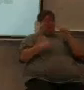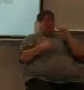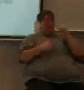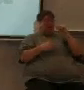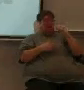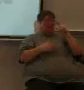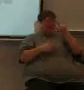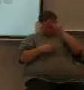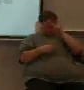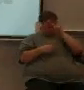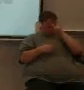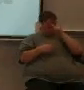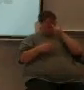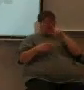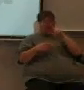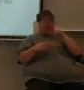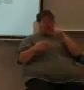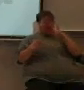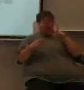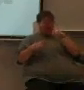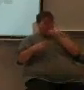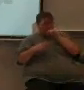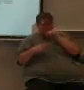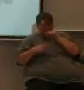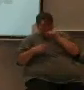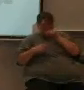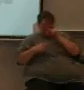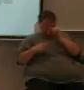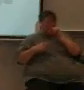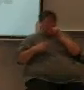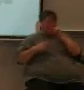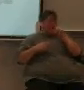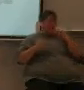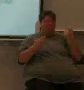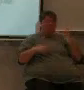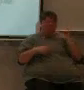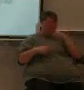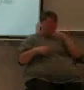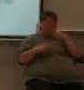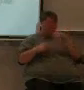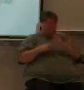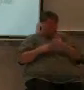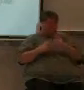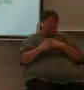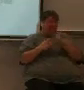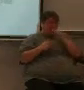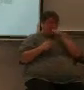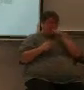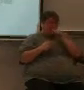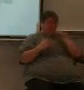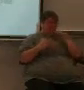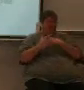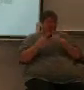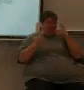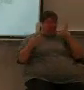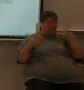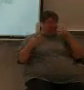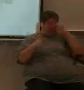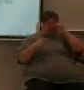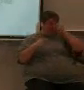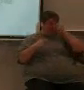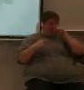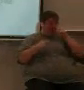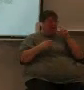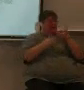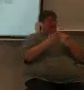and biomagnify each level of the food web, brings up that concentration. And so even though we had very low levels of